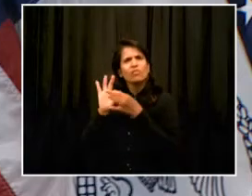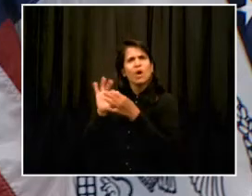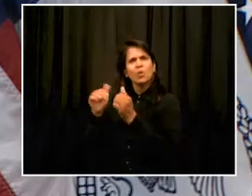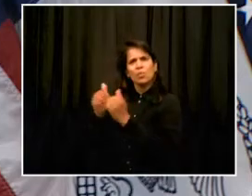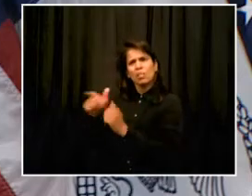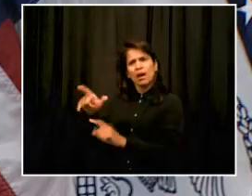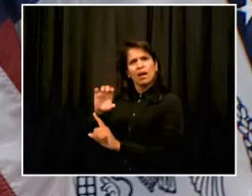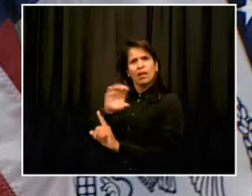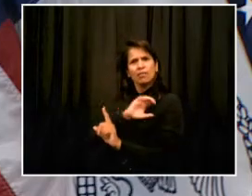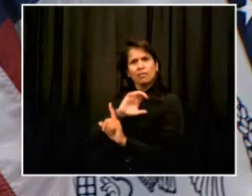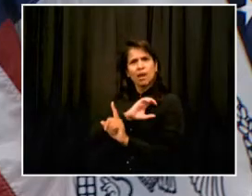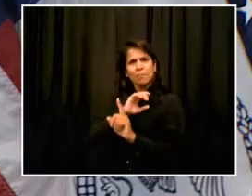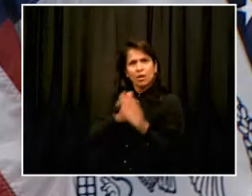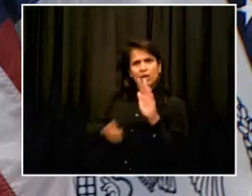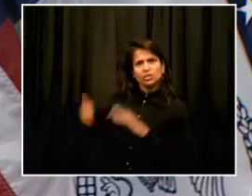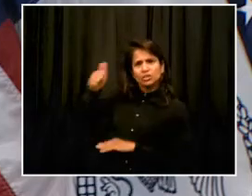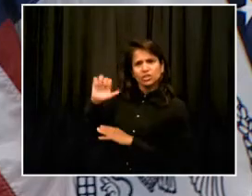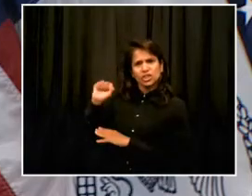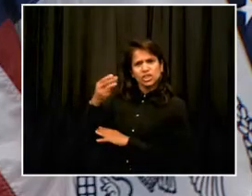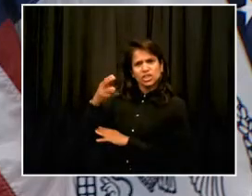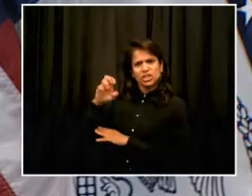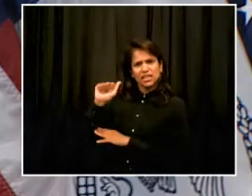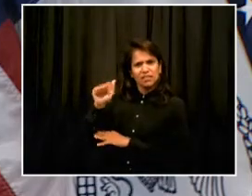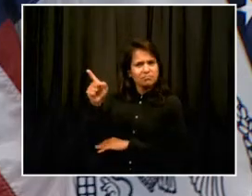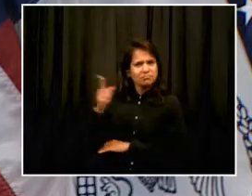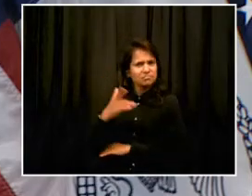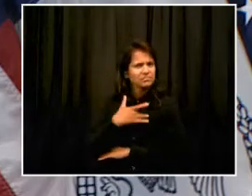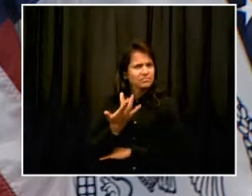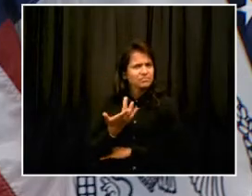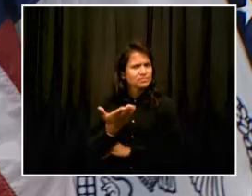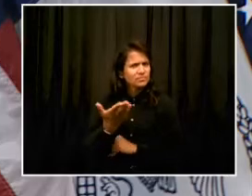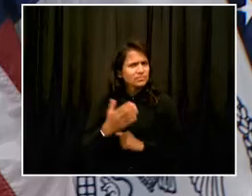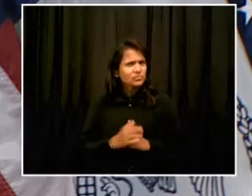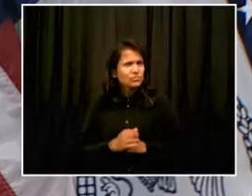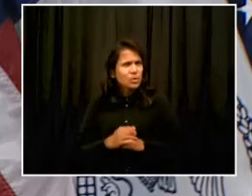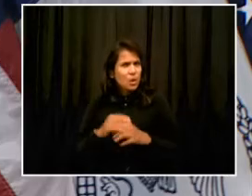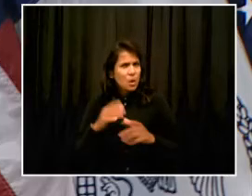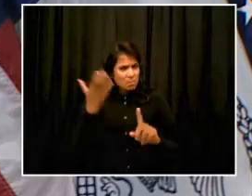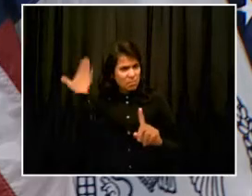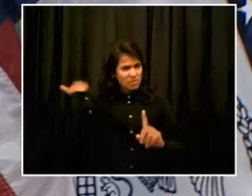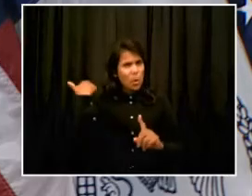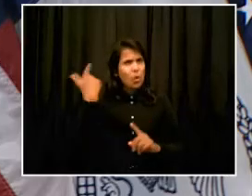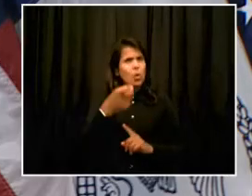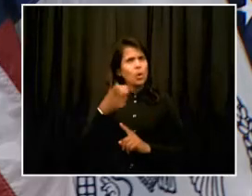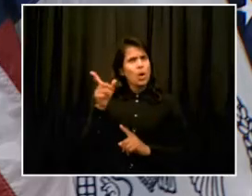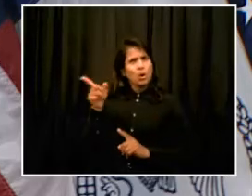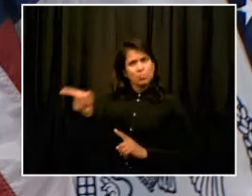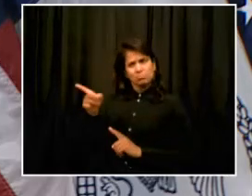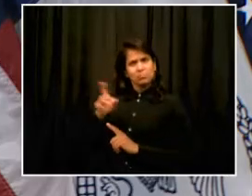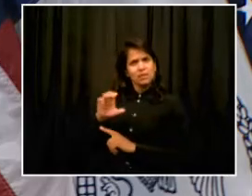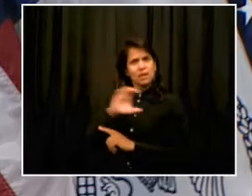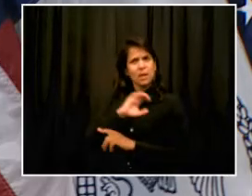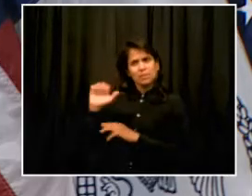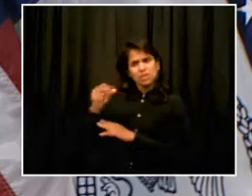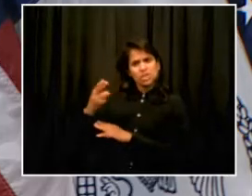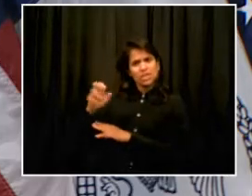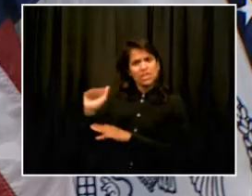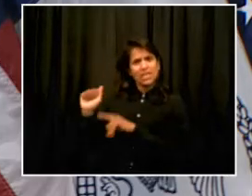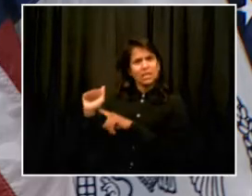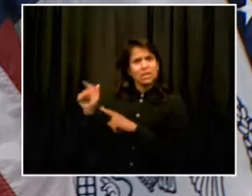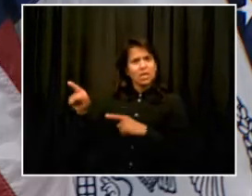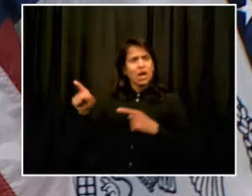publicly, and yet he has a bit of a better relationship with you and Dr. Barbeau, who's had more of a